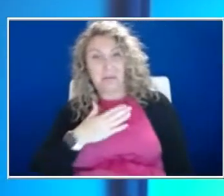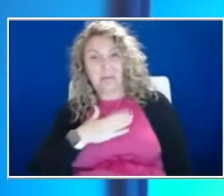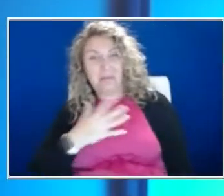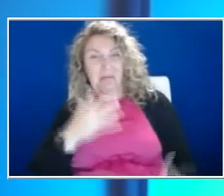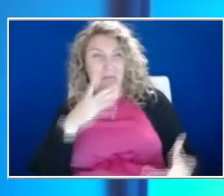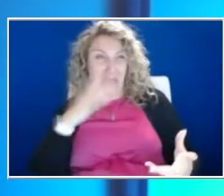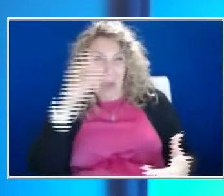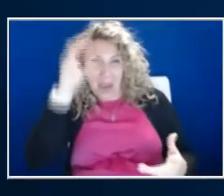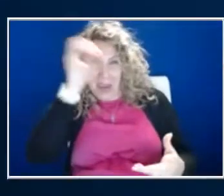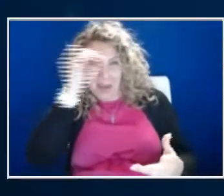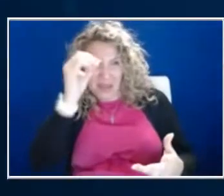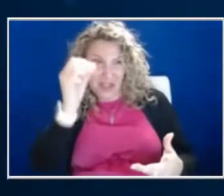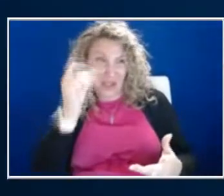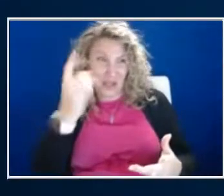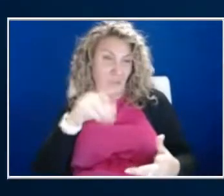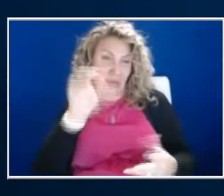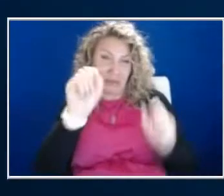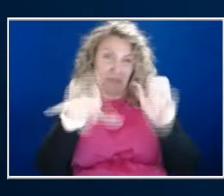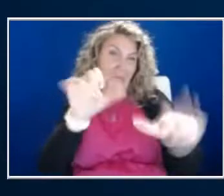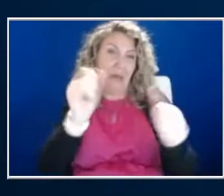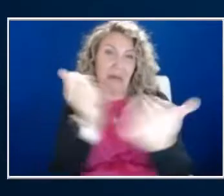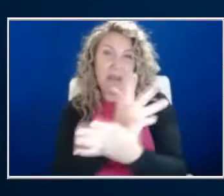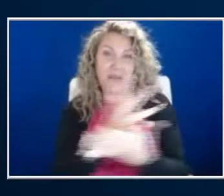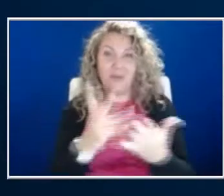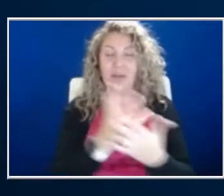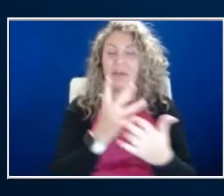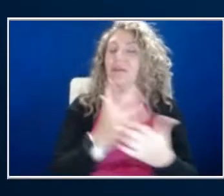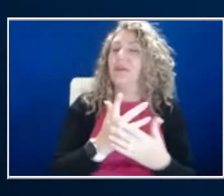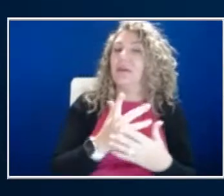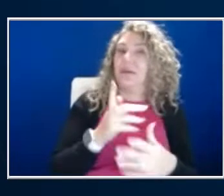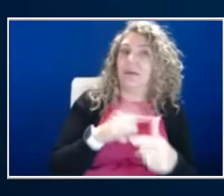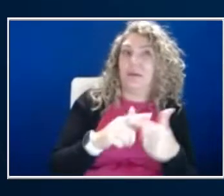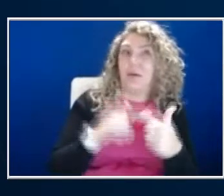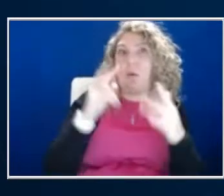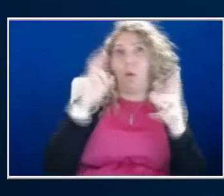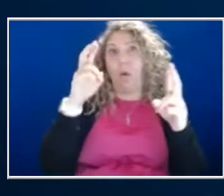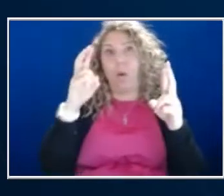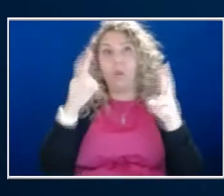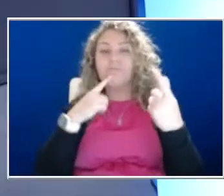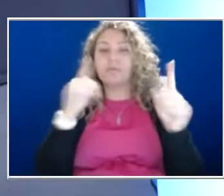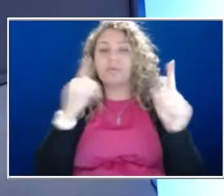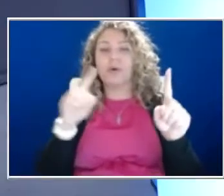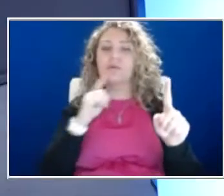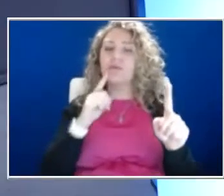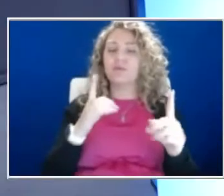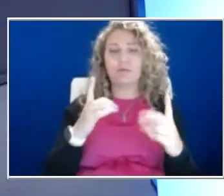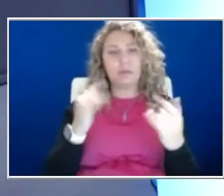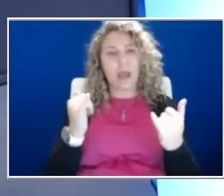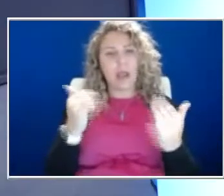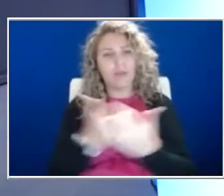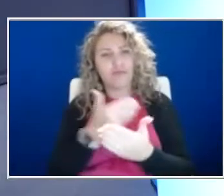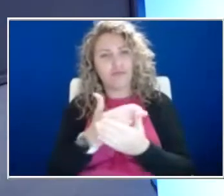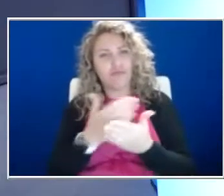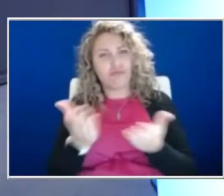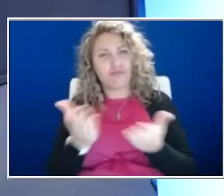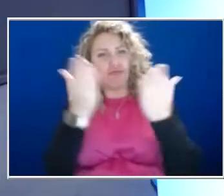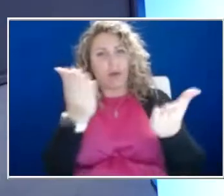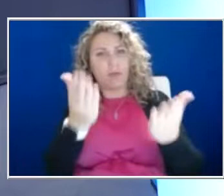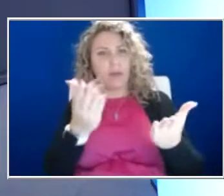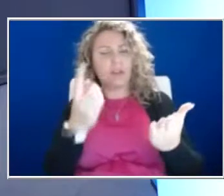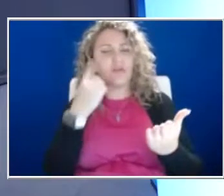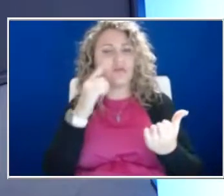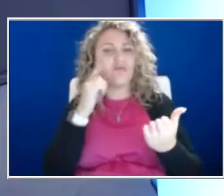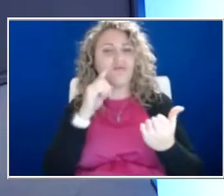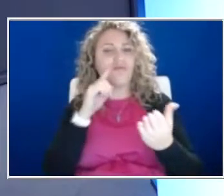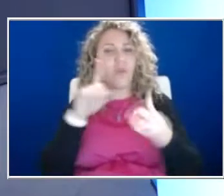if it sticks. I want to talk about screenings. There's been some new recommendation for screening for these certain type of cancers. You don't screen for